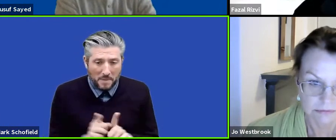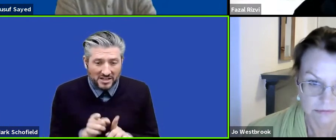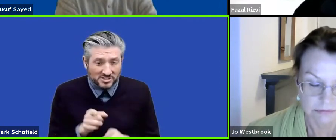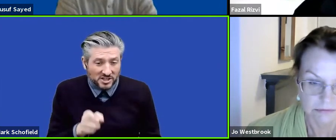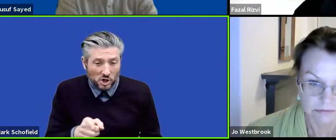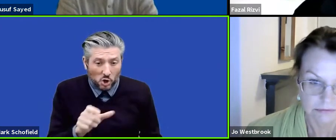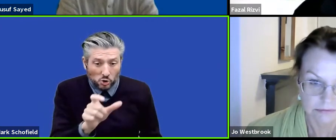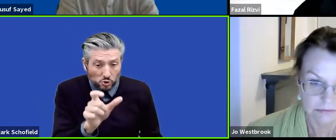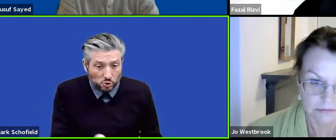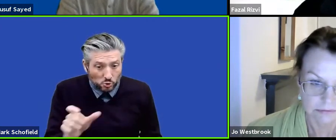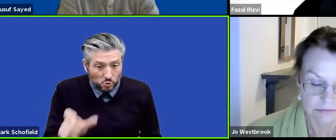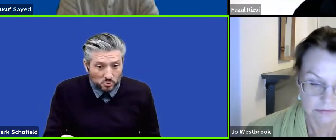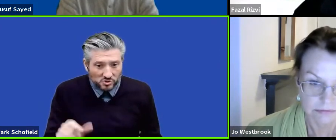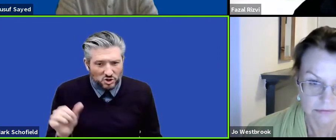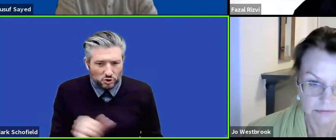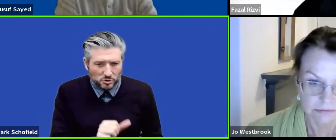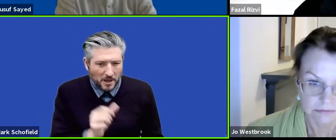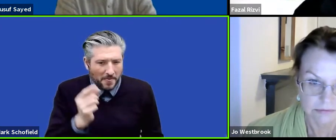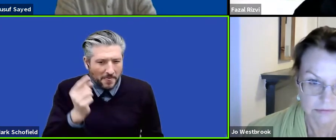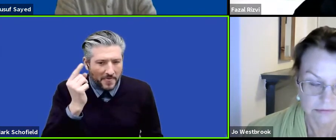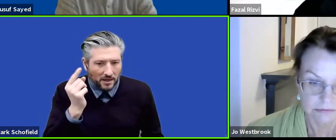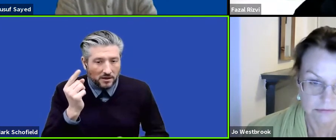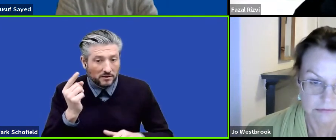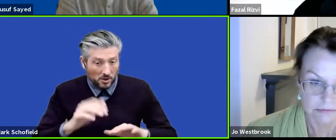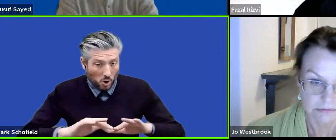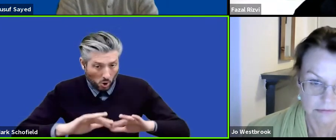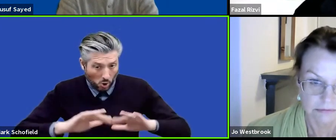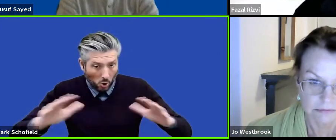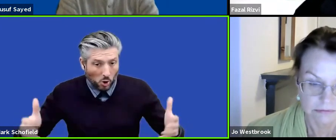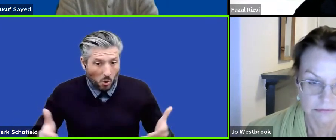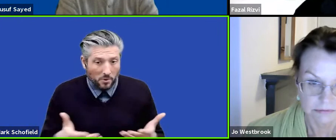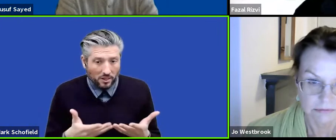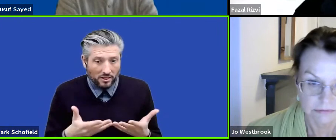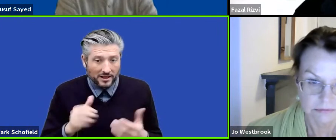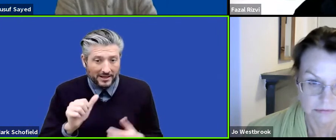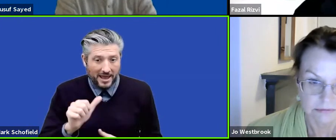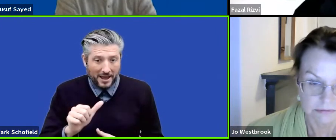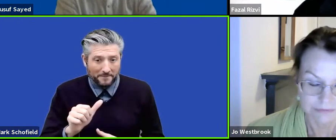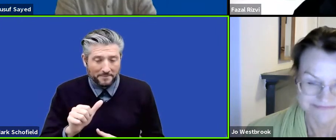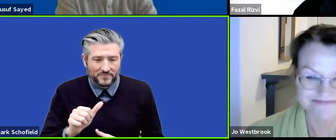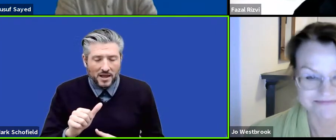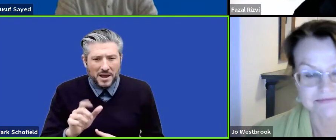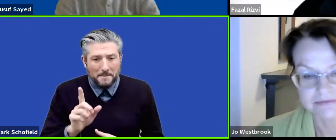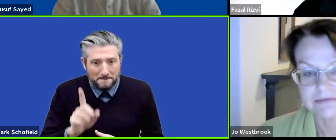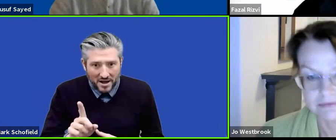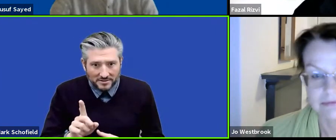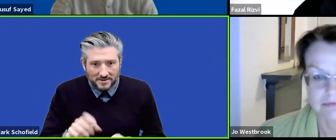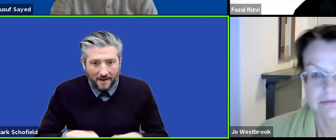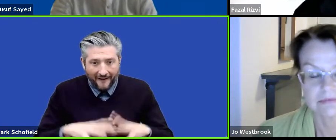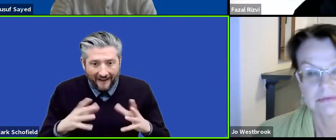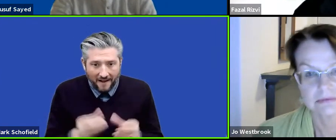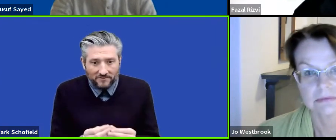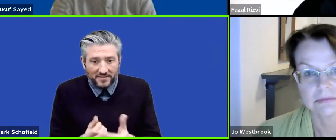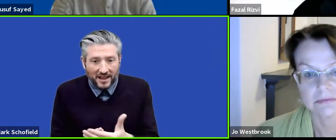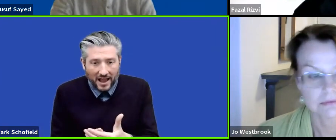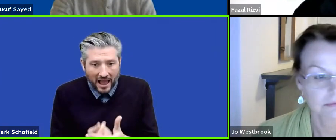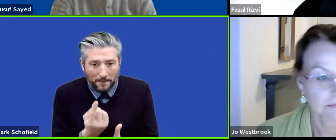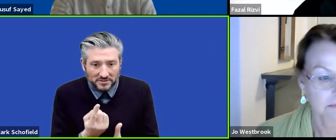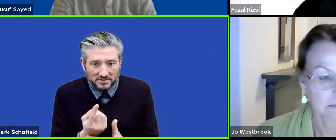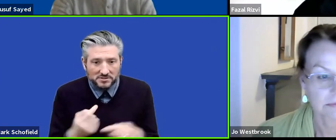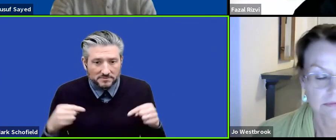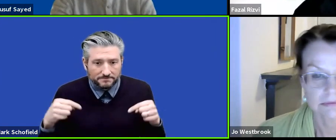global. But ultimately, all these things happen at the global level, at the local level, where